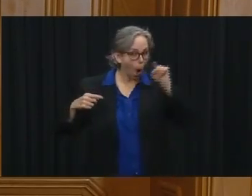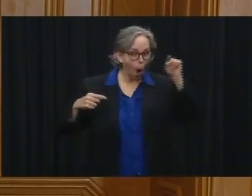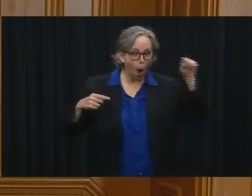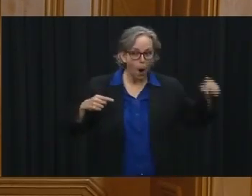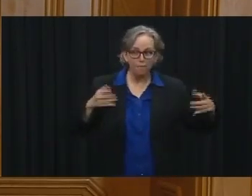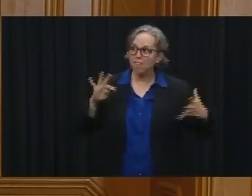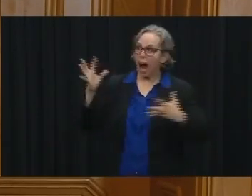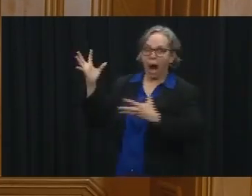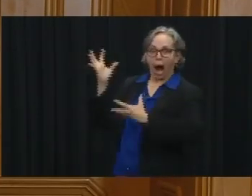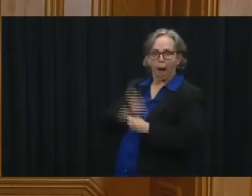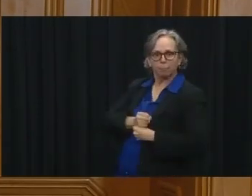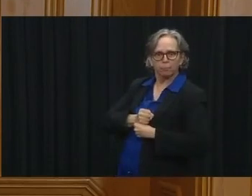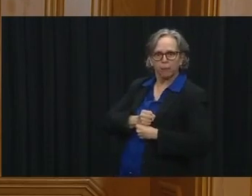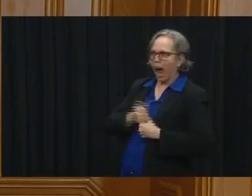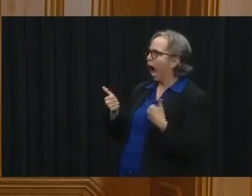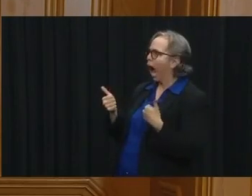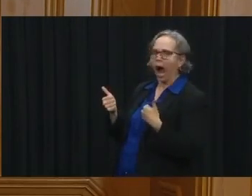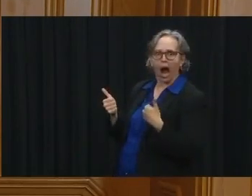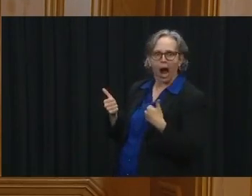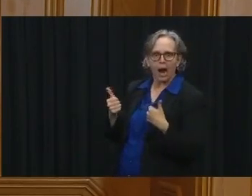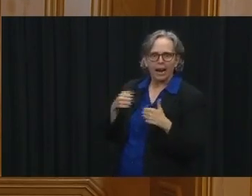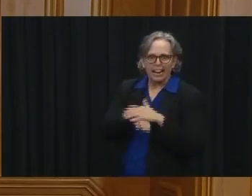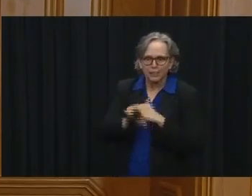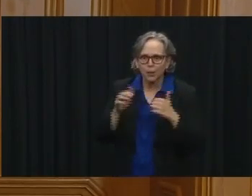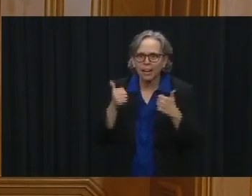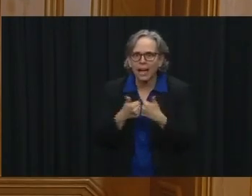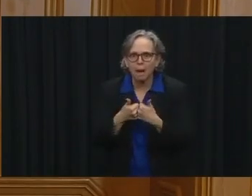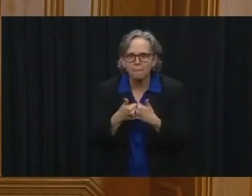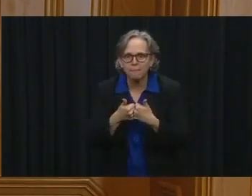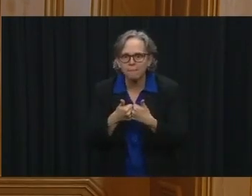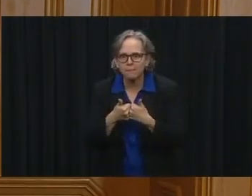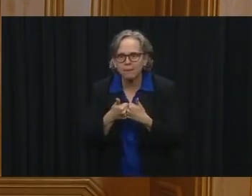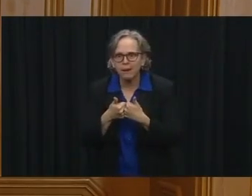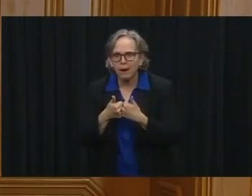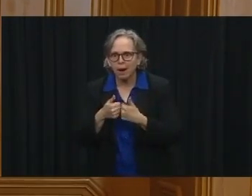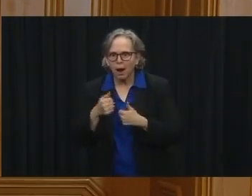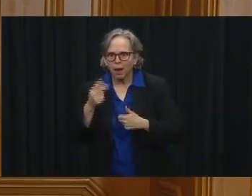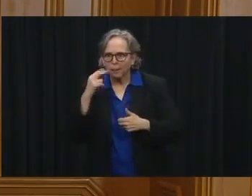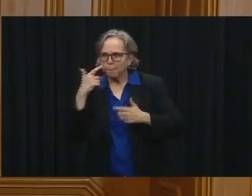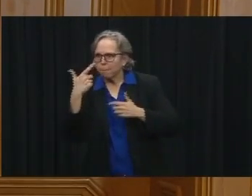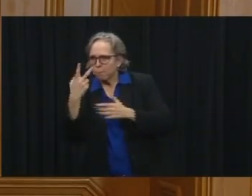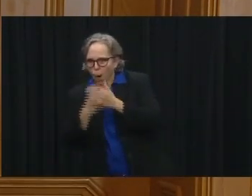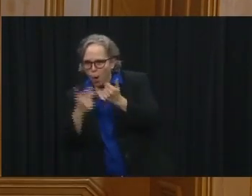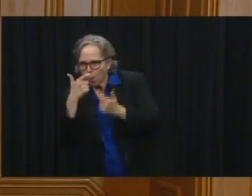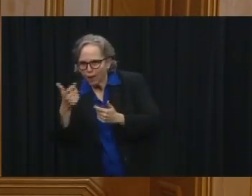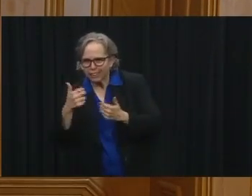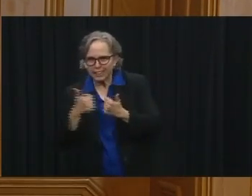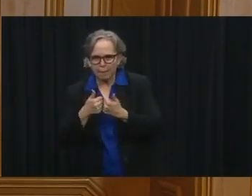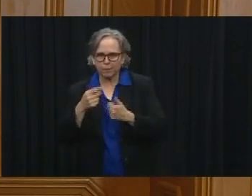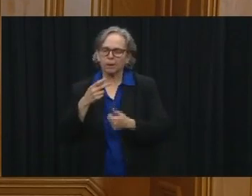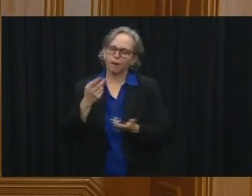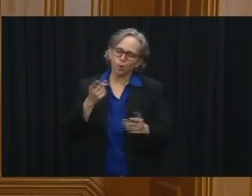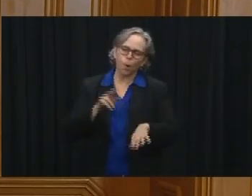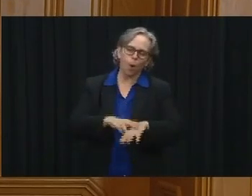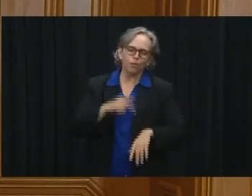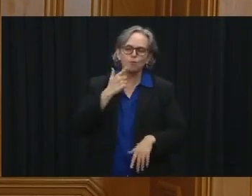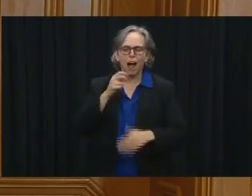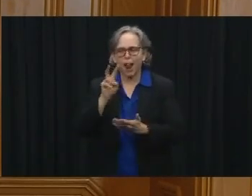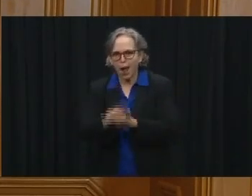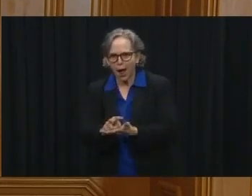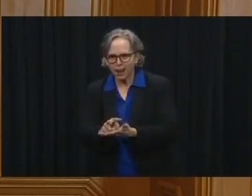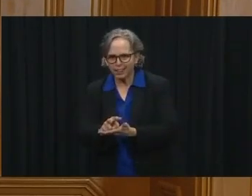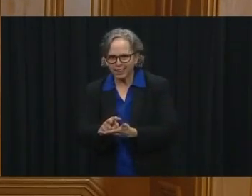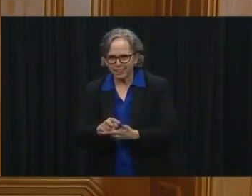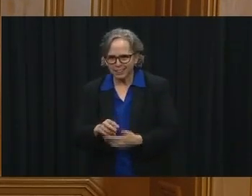into the game, and they watched the game. Reds lost. Actually, the Reds lost the series 4-0, 4 straight